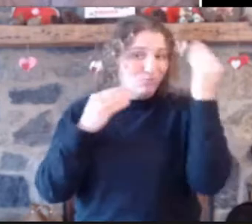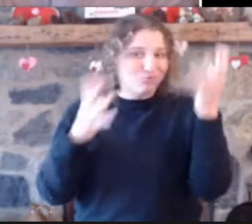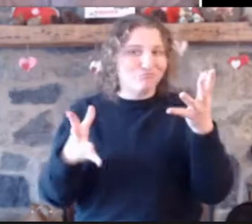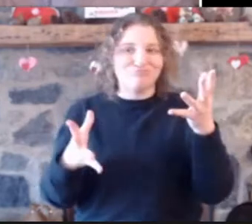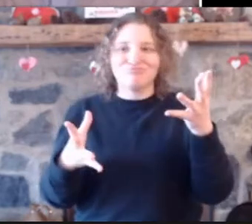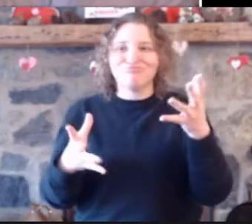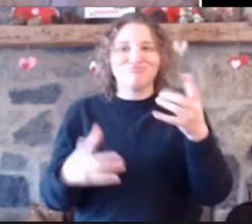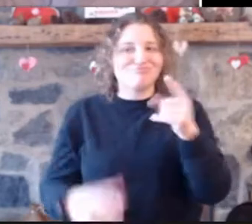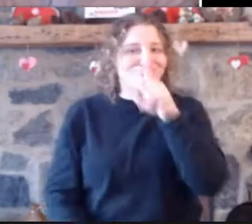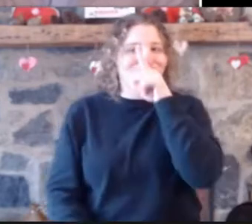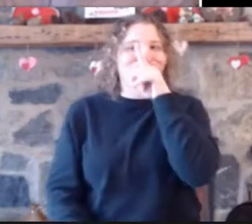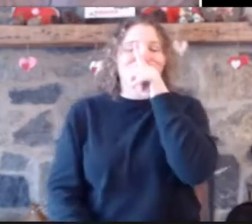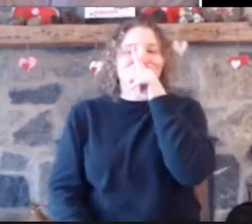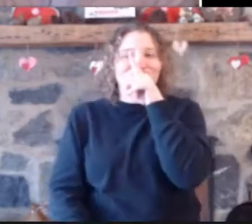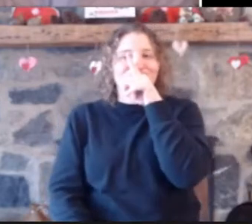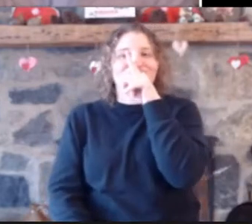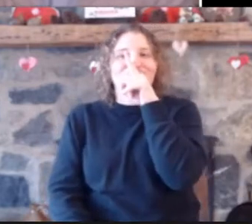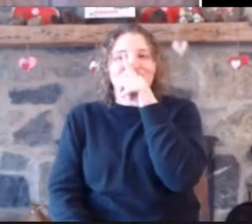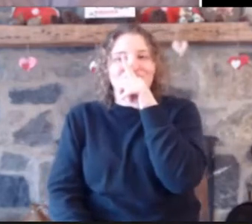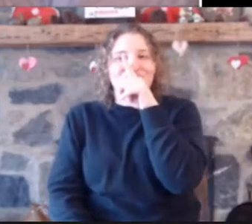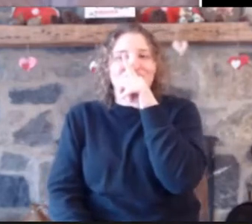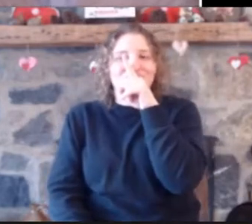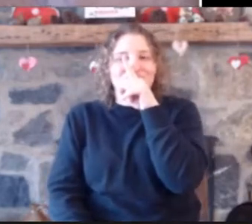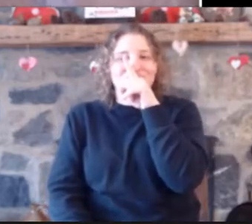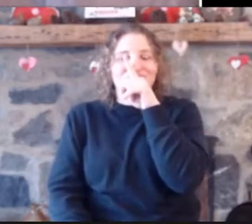They don't tell you. They don't have them.